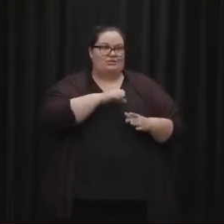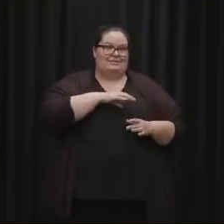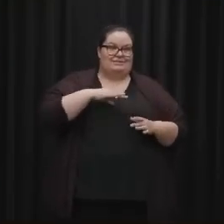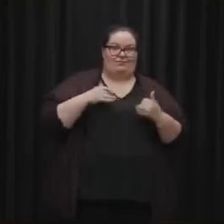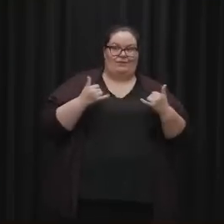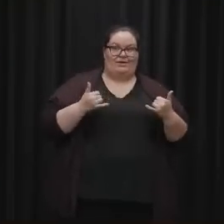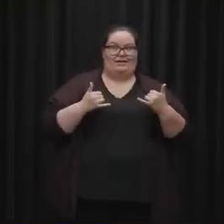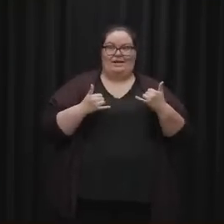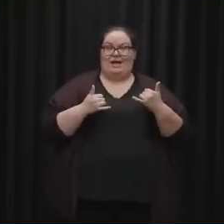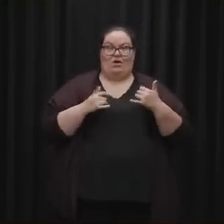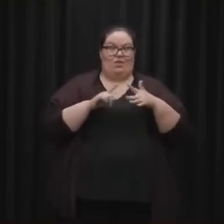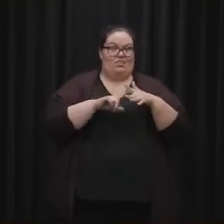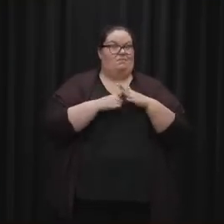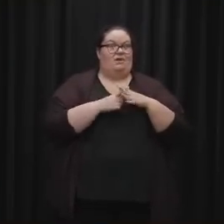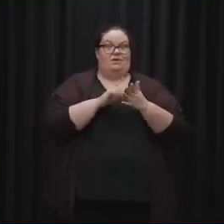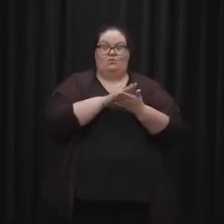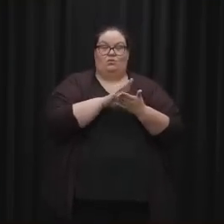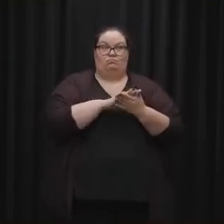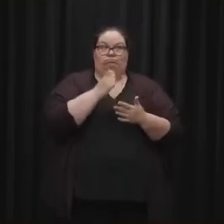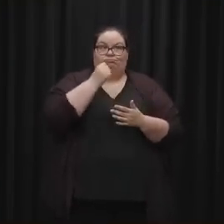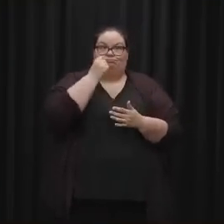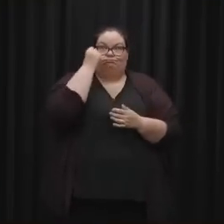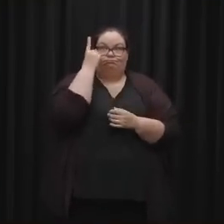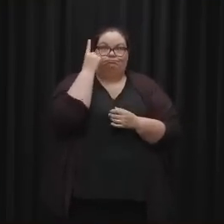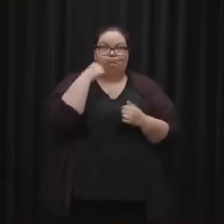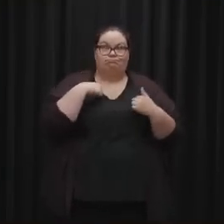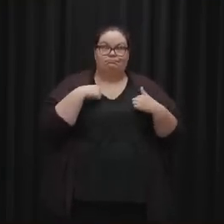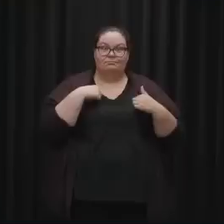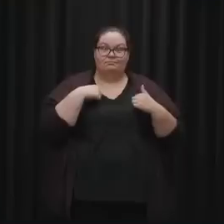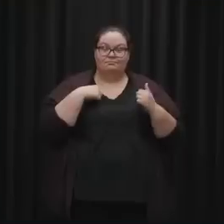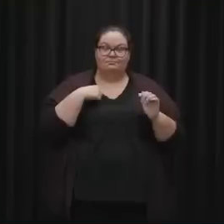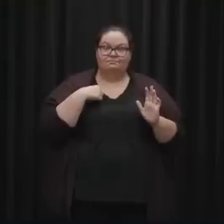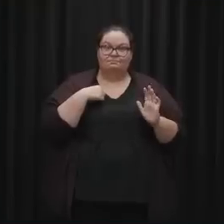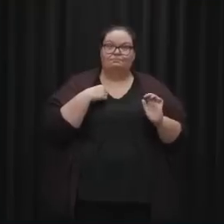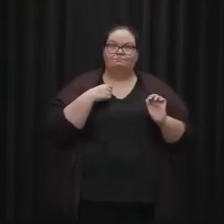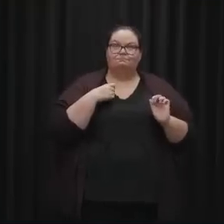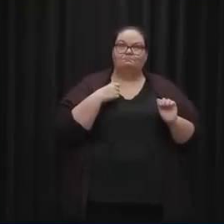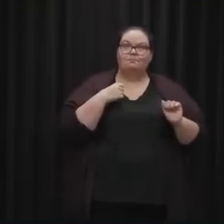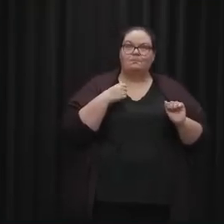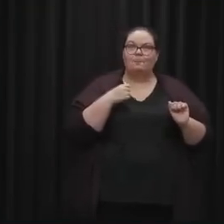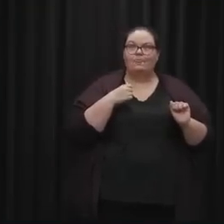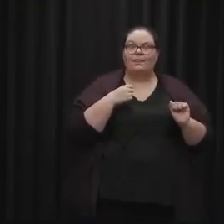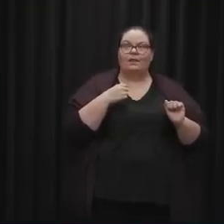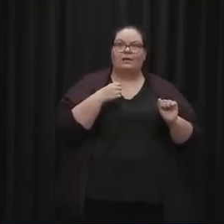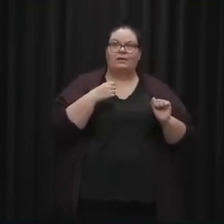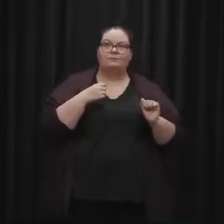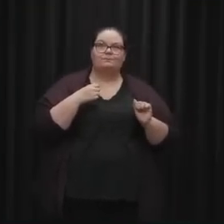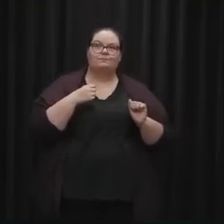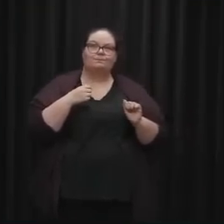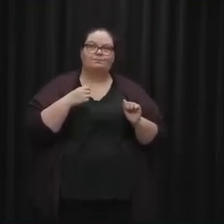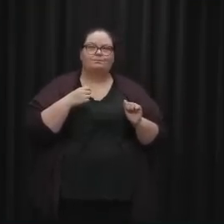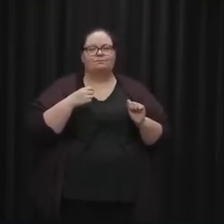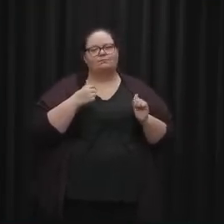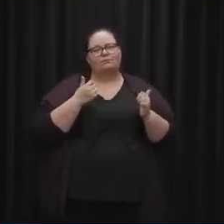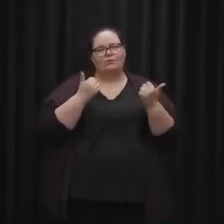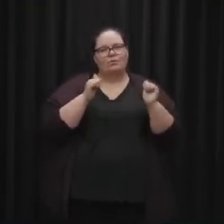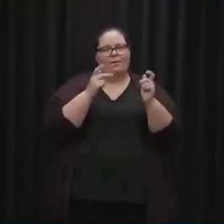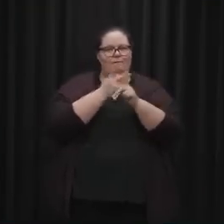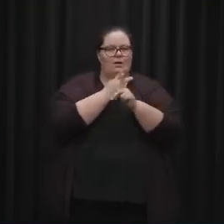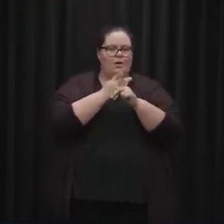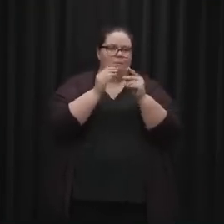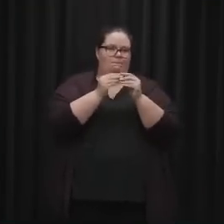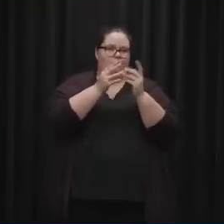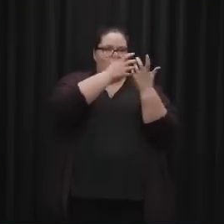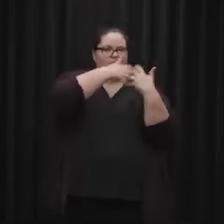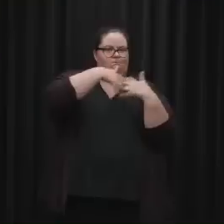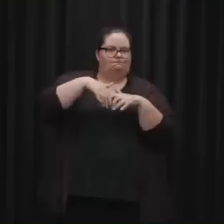early days, I can completely relate to and understand. And so we have been working on trying to streamline things